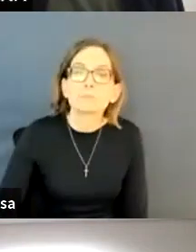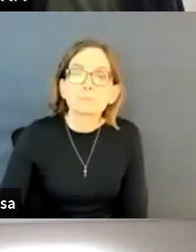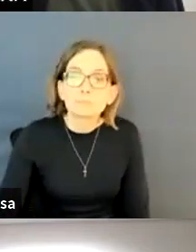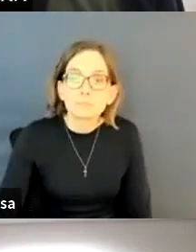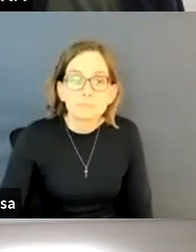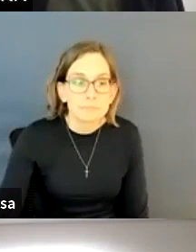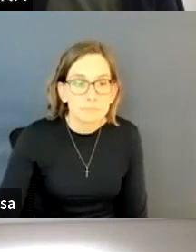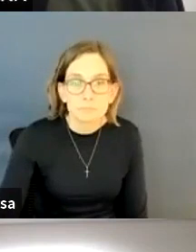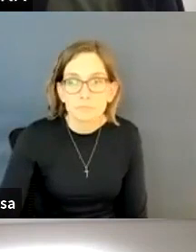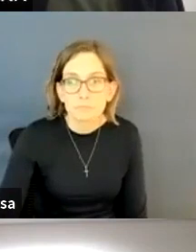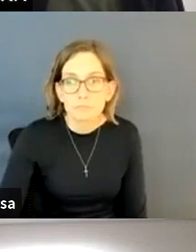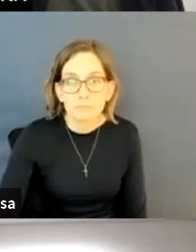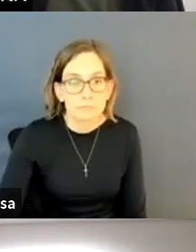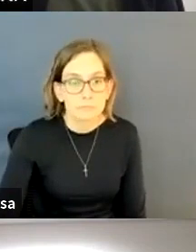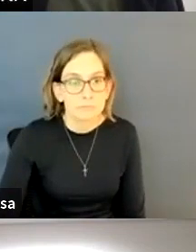Okay. All right.